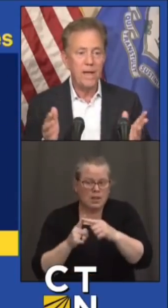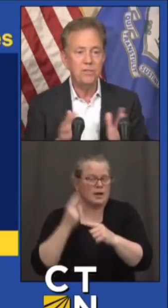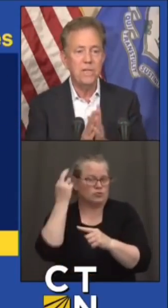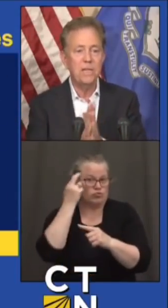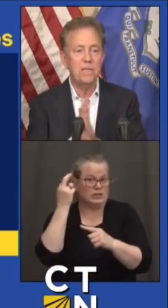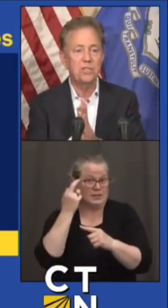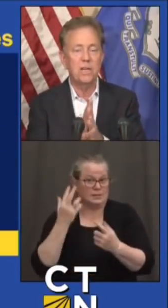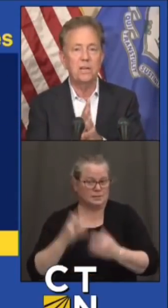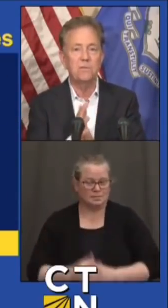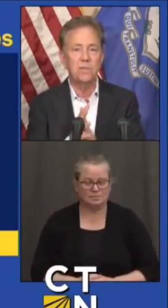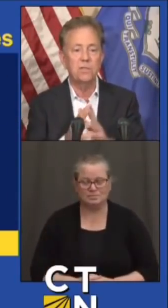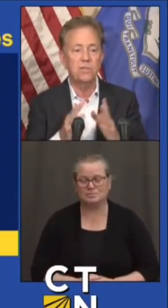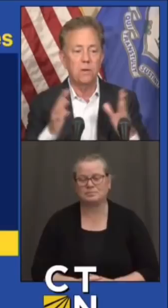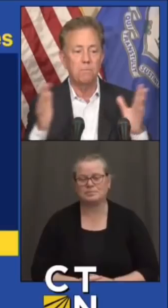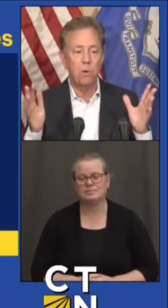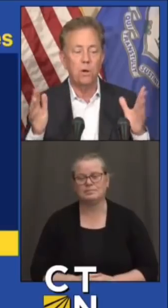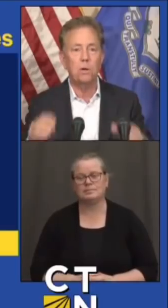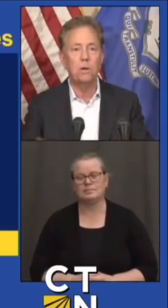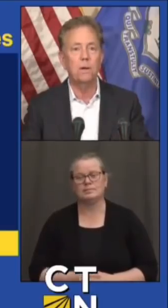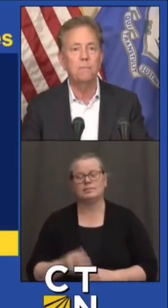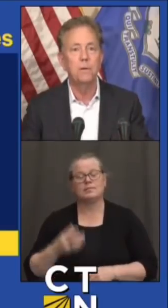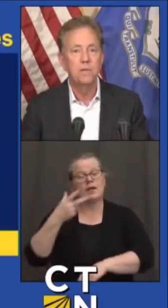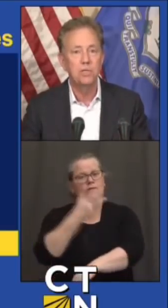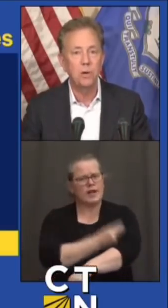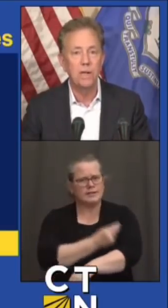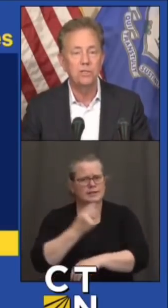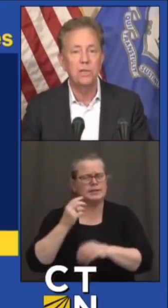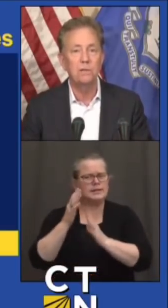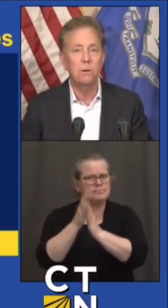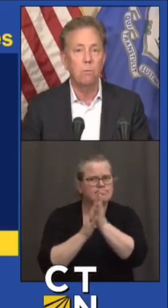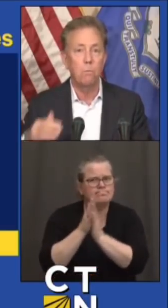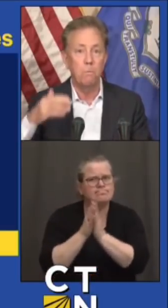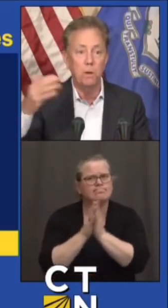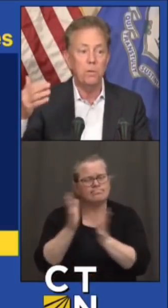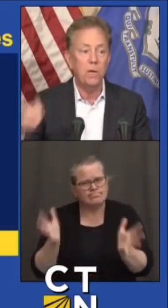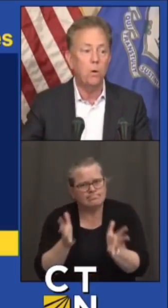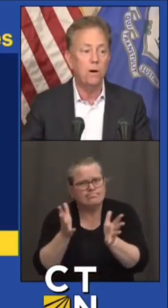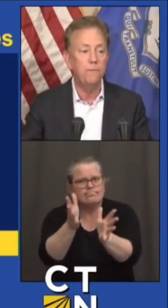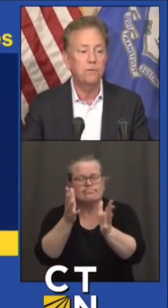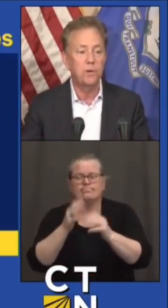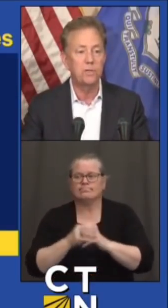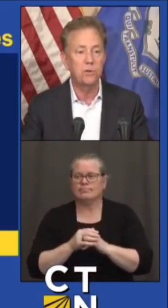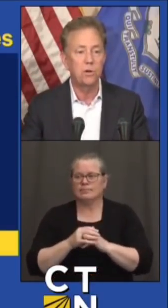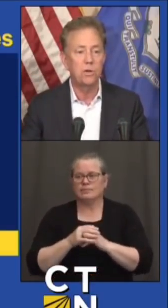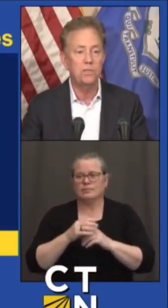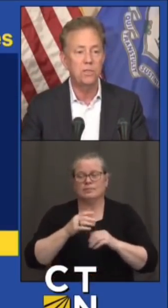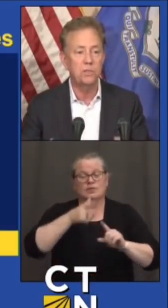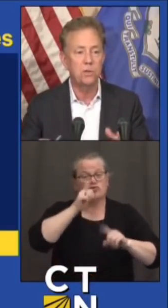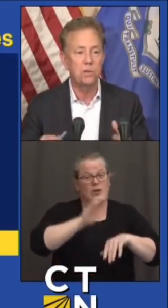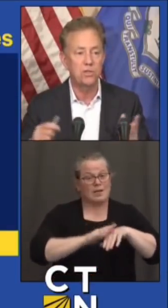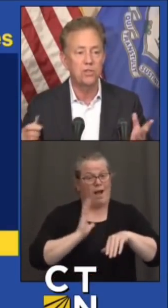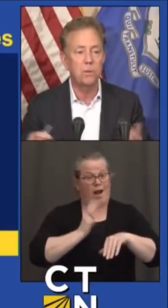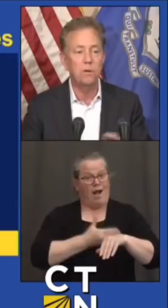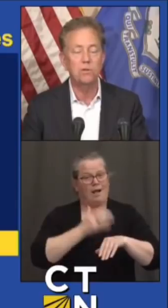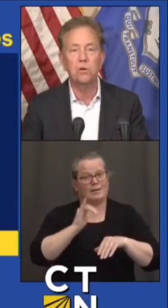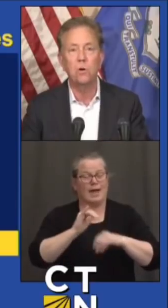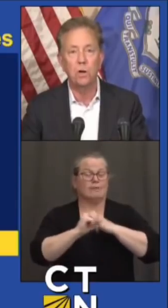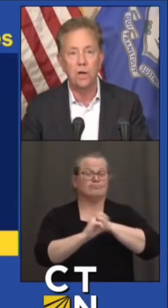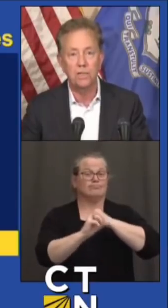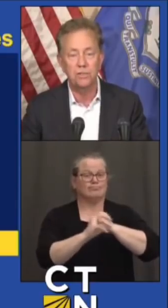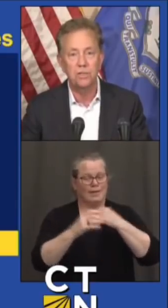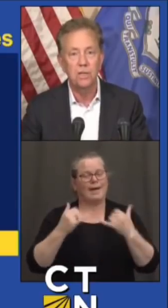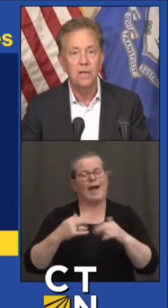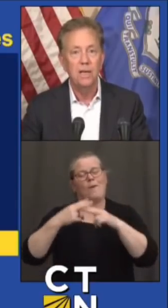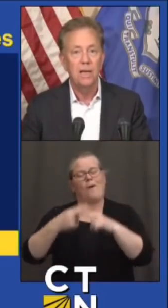The vaccine incentives, this is a broader strategy building off of Drinks on Us. It's called Summers